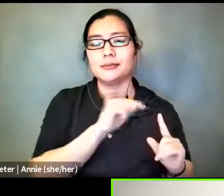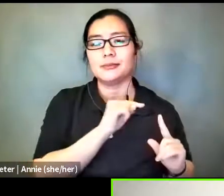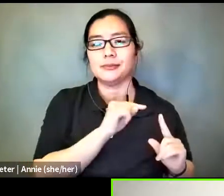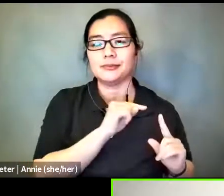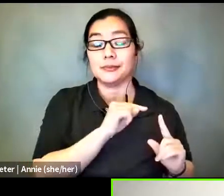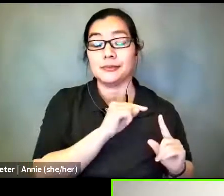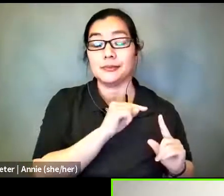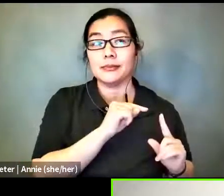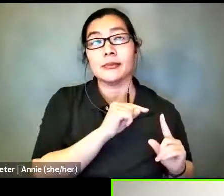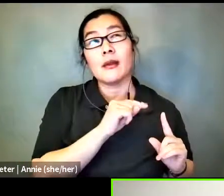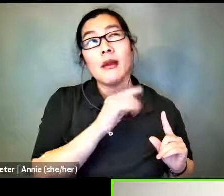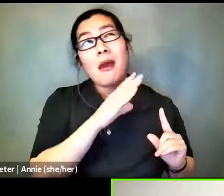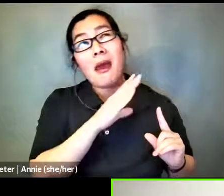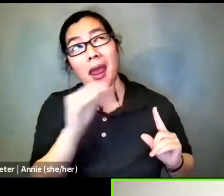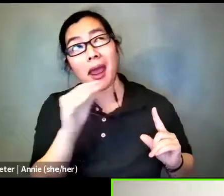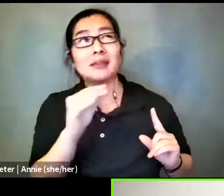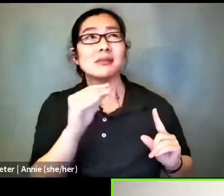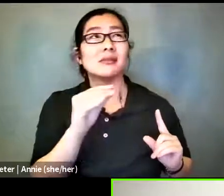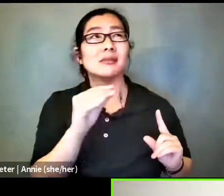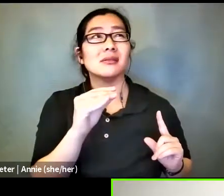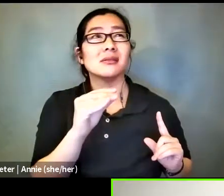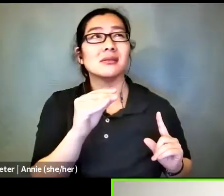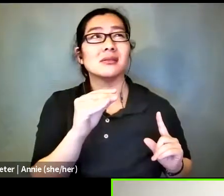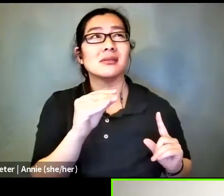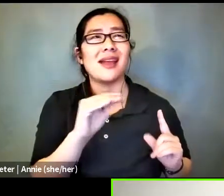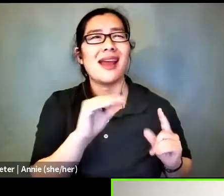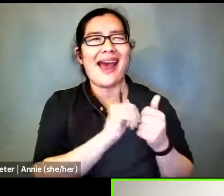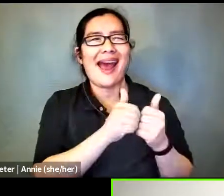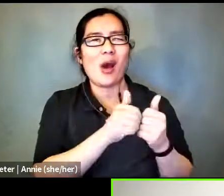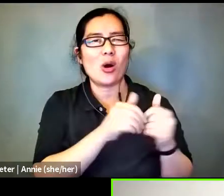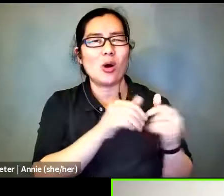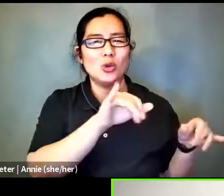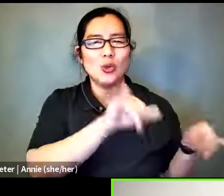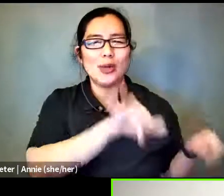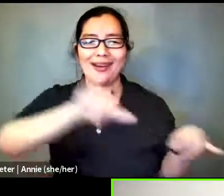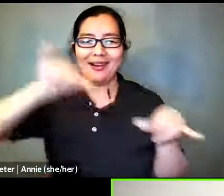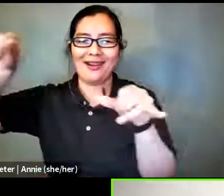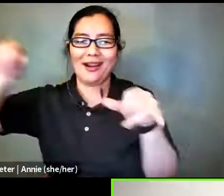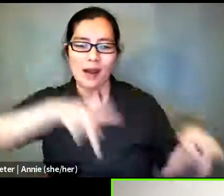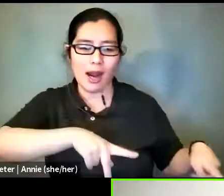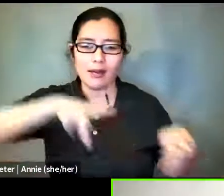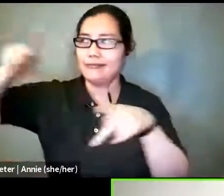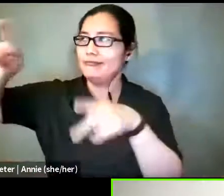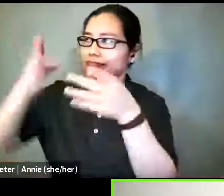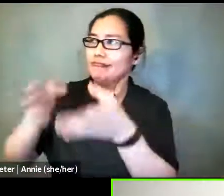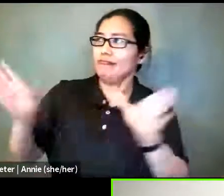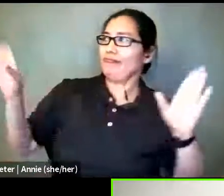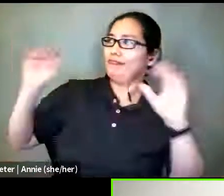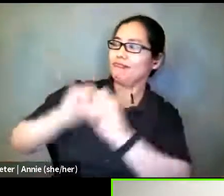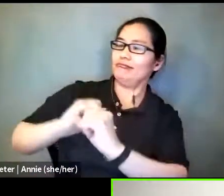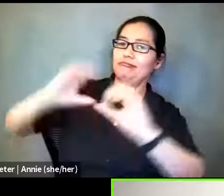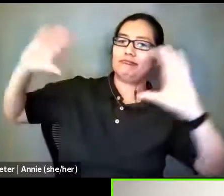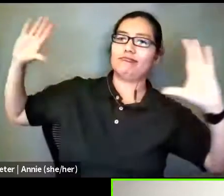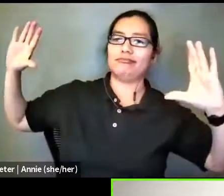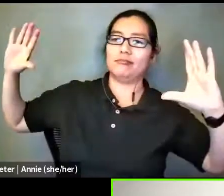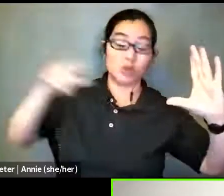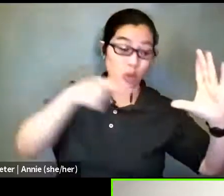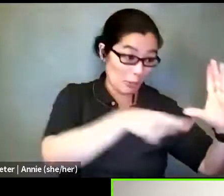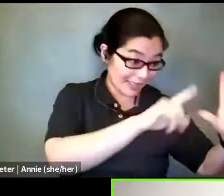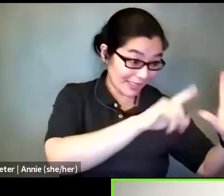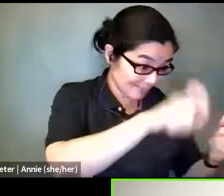use a kind of businessy term. How can you scale it to use that opportunity to think about this particular group and to take